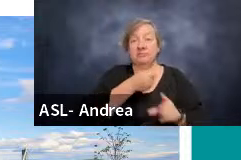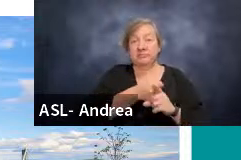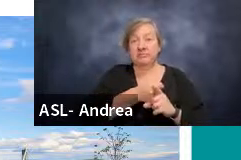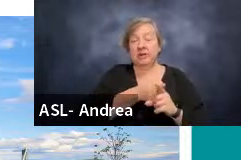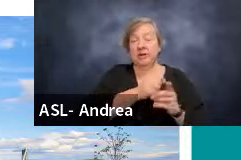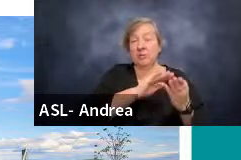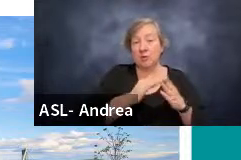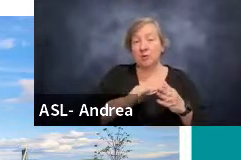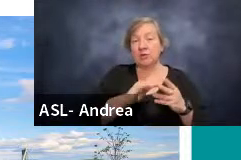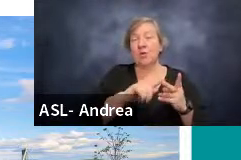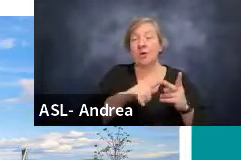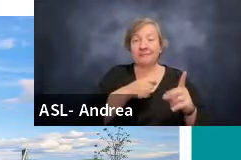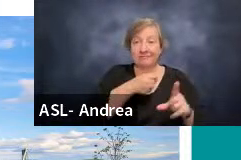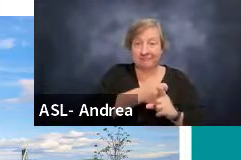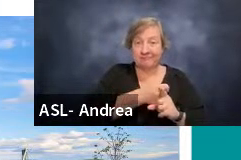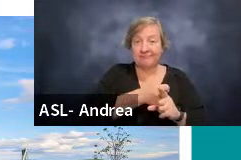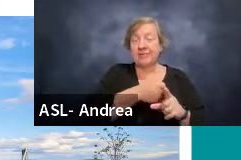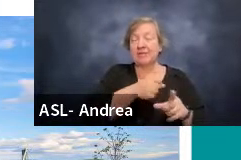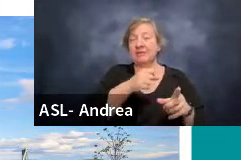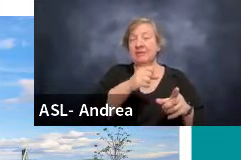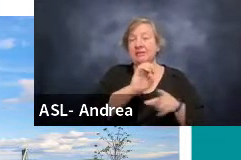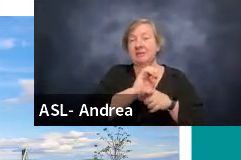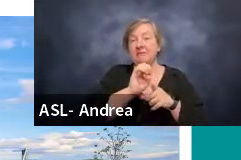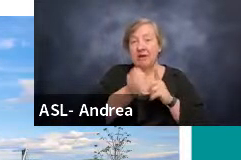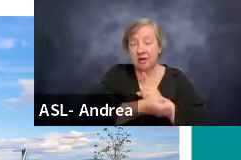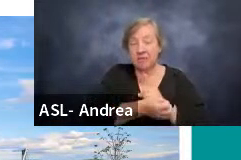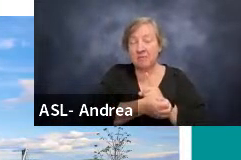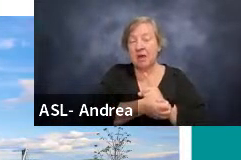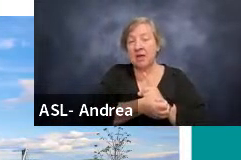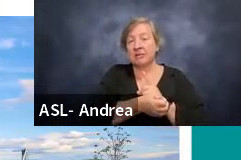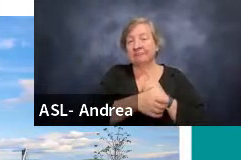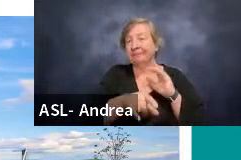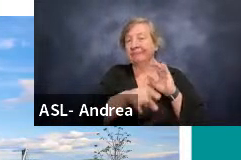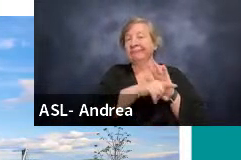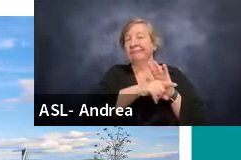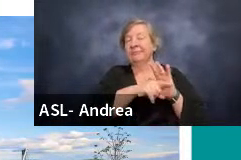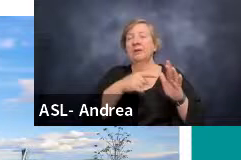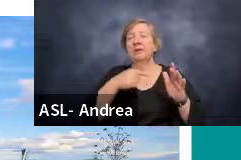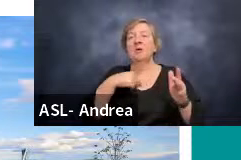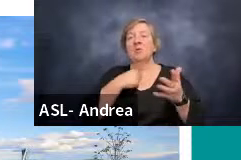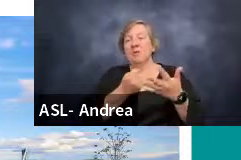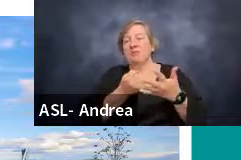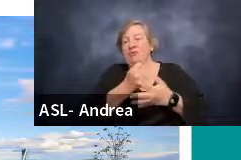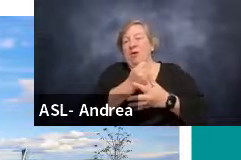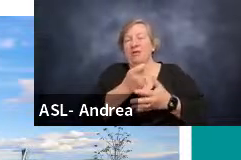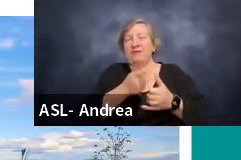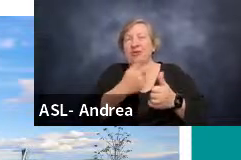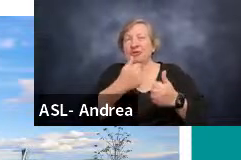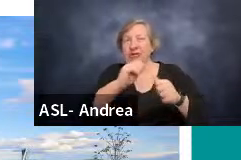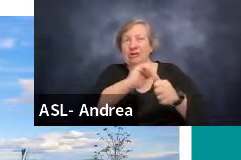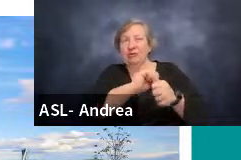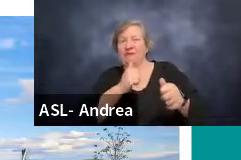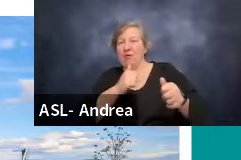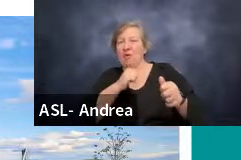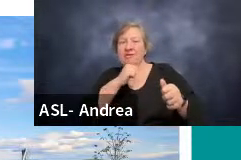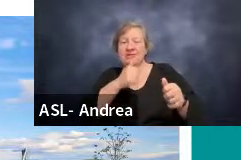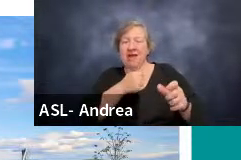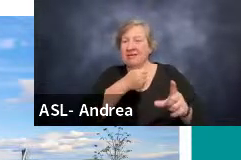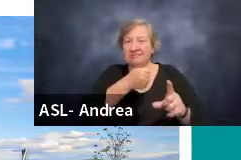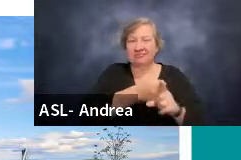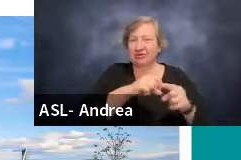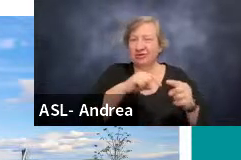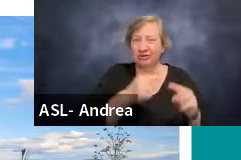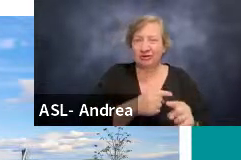environment, we go through a prioritization of first we look at trying to avoid those impacts if at all